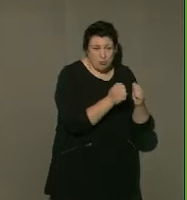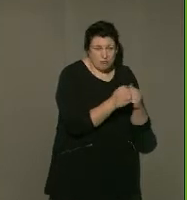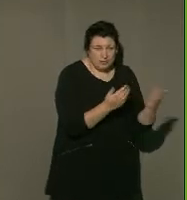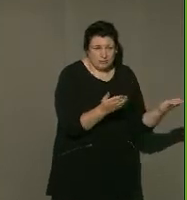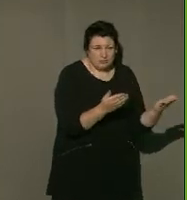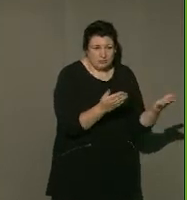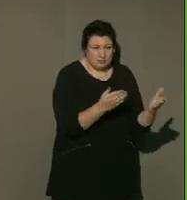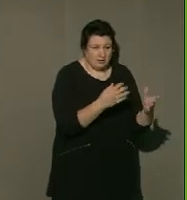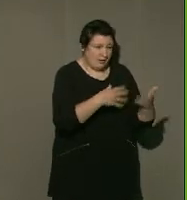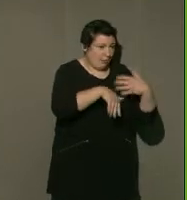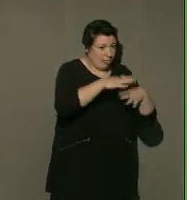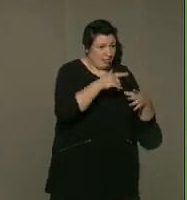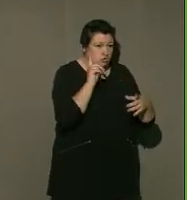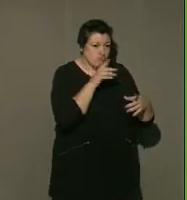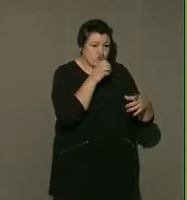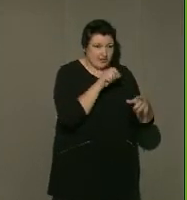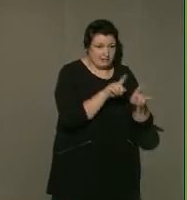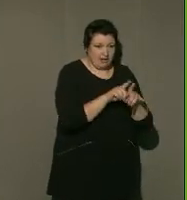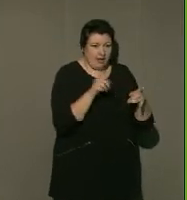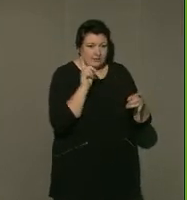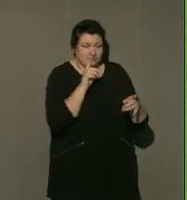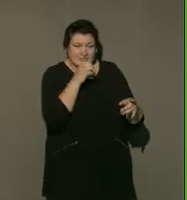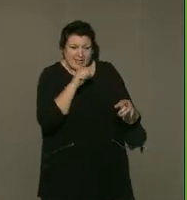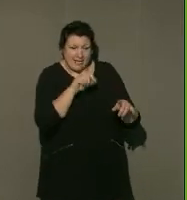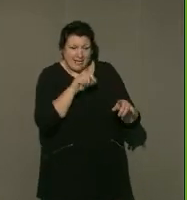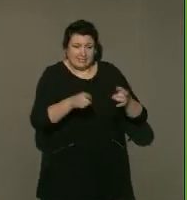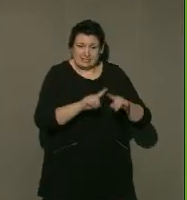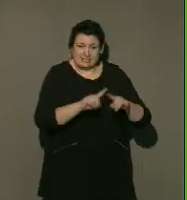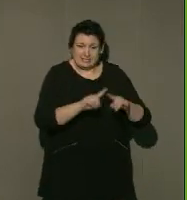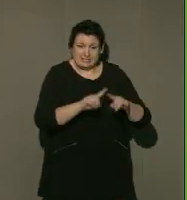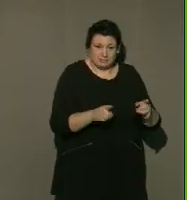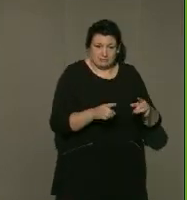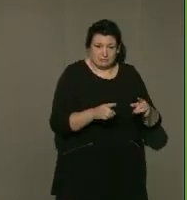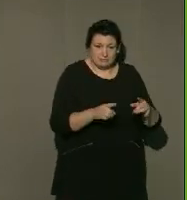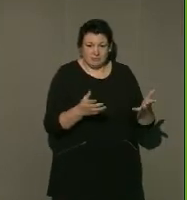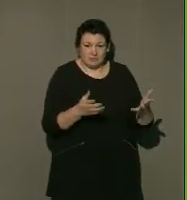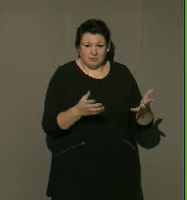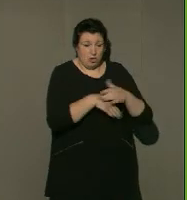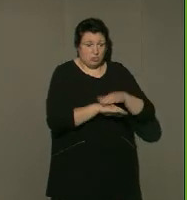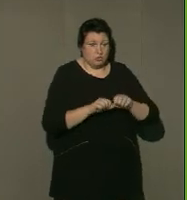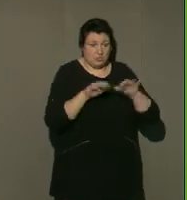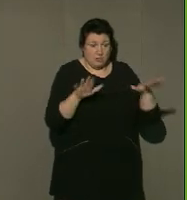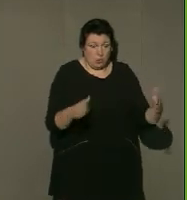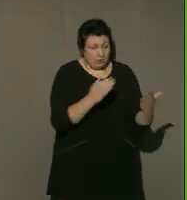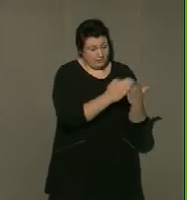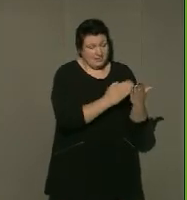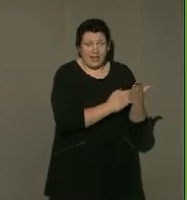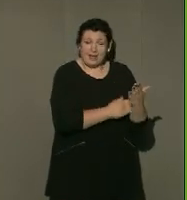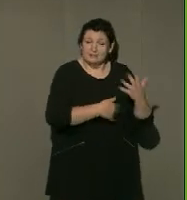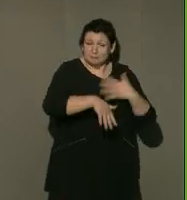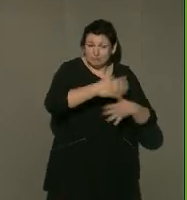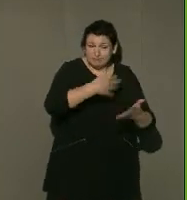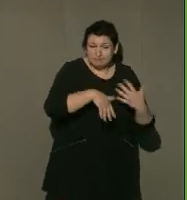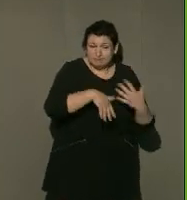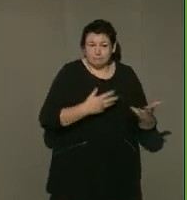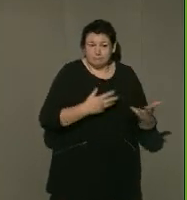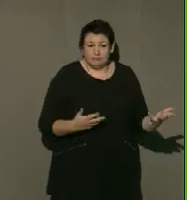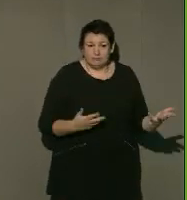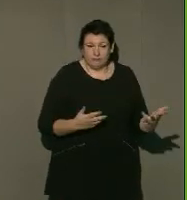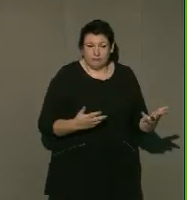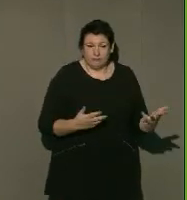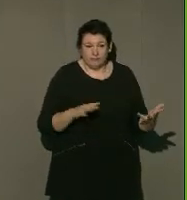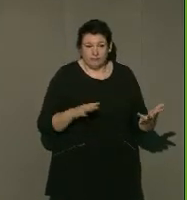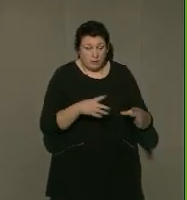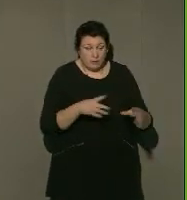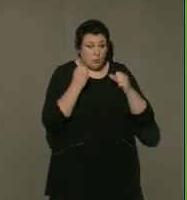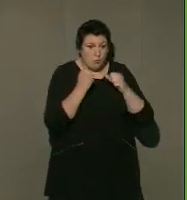with gender, separate protected characteristics under the 2010 Equalities Act. The motion reaffirming women's